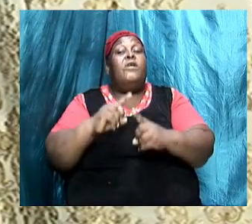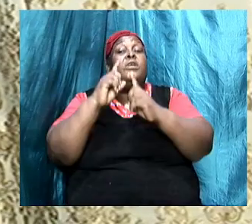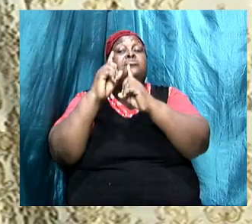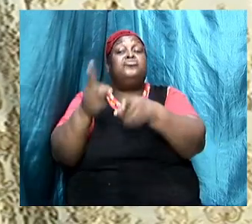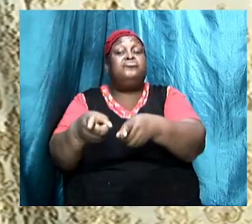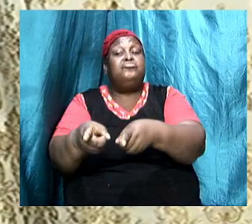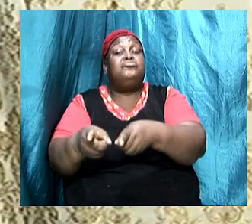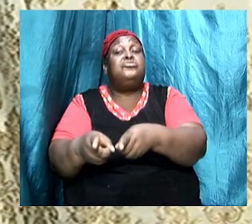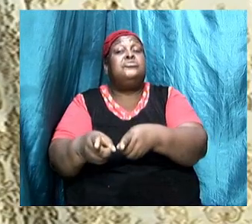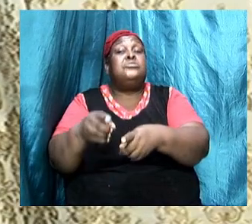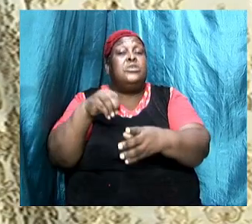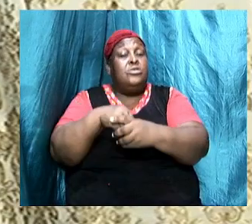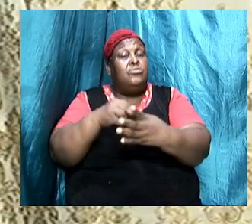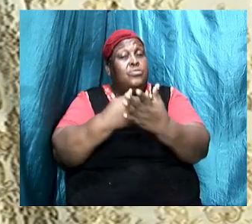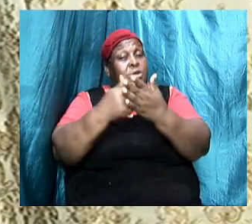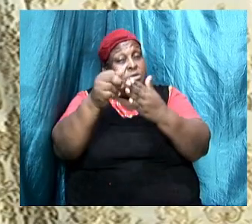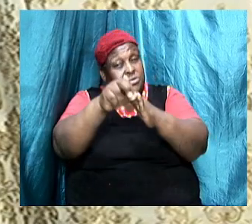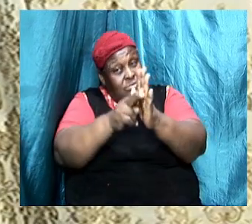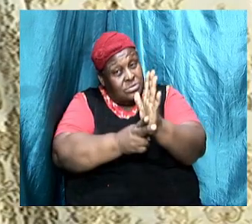in righteousness.